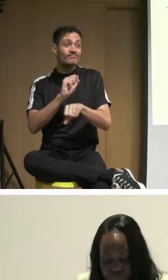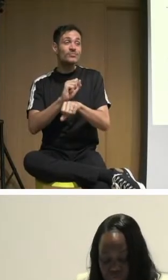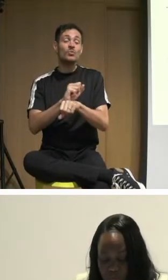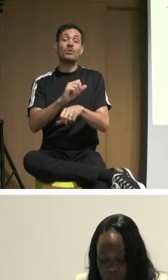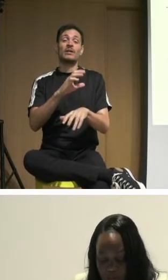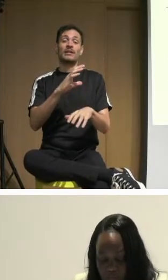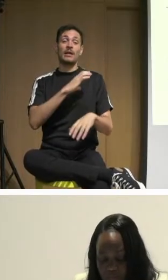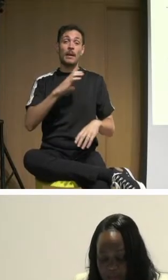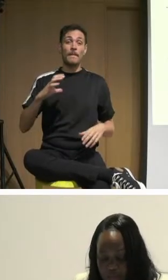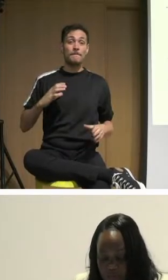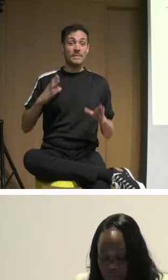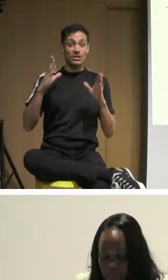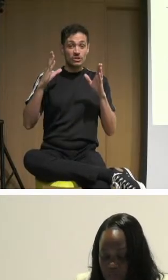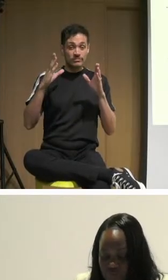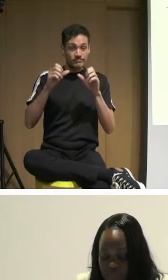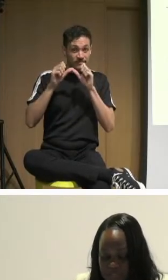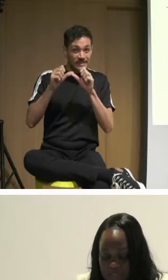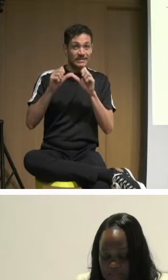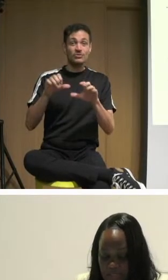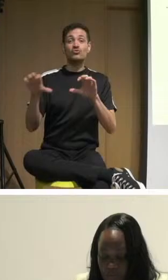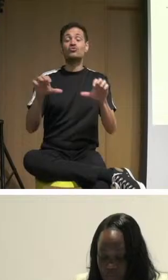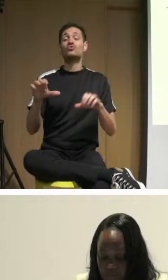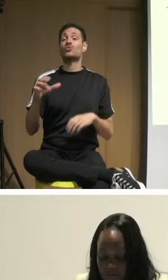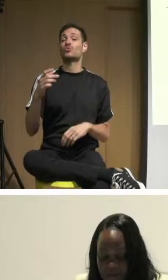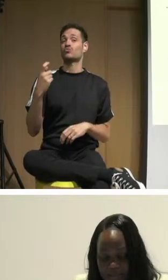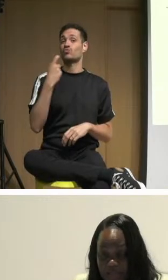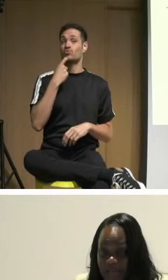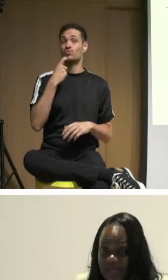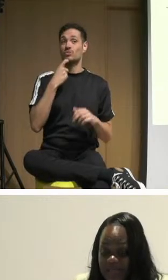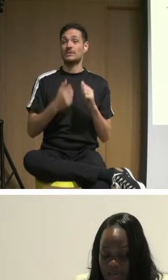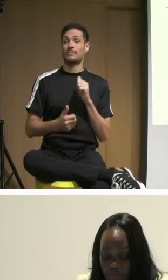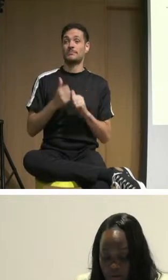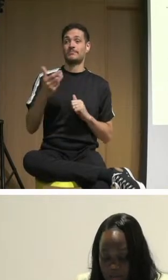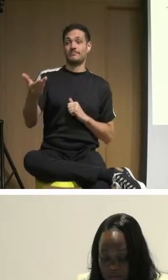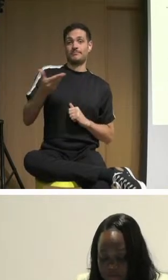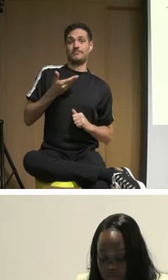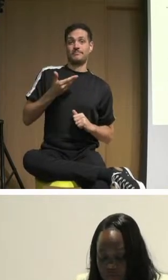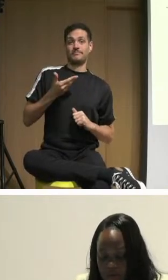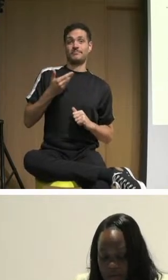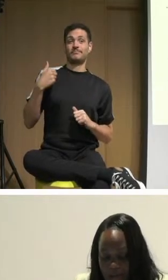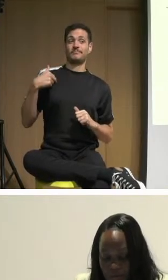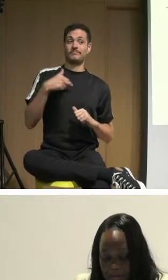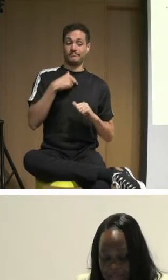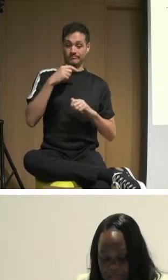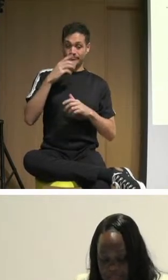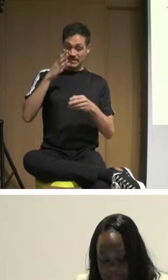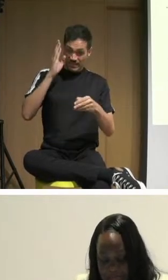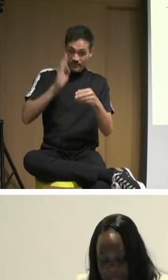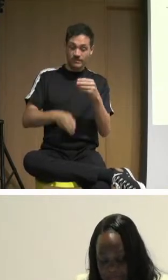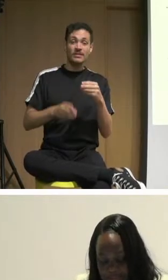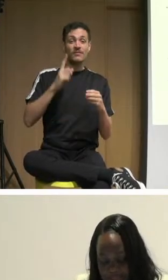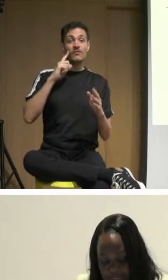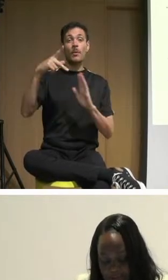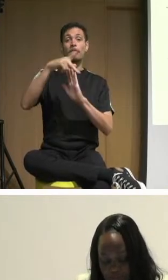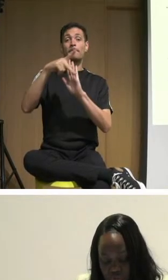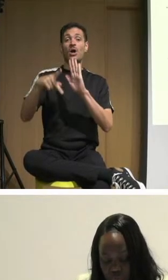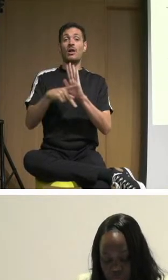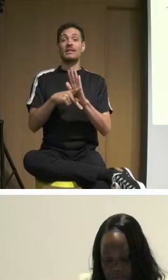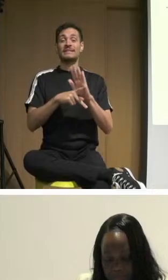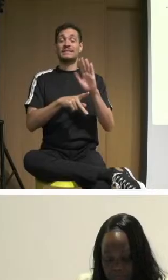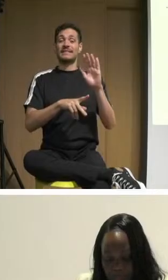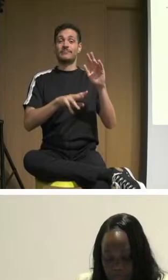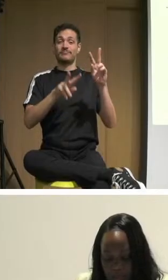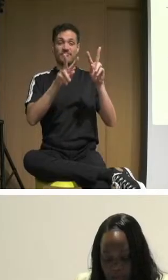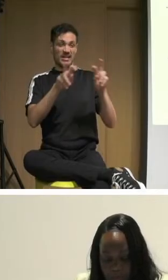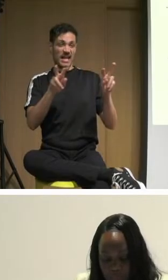to do with hiring. Most recently, we finalized our hire for our policy analyst and our